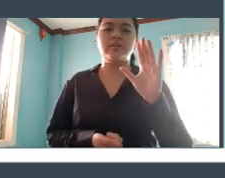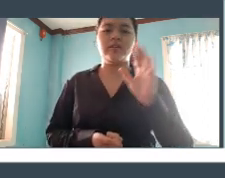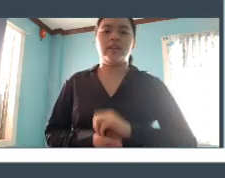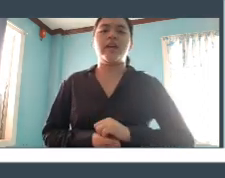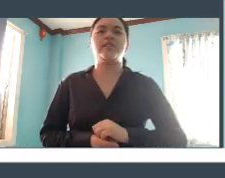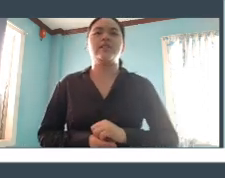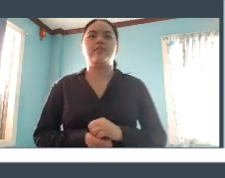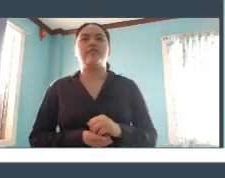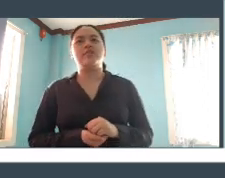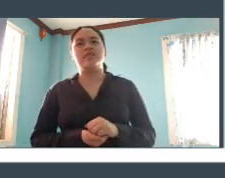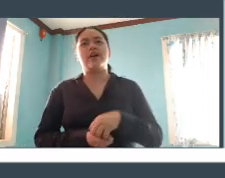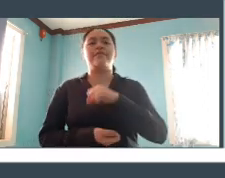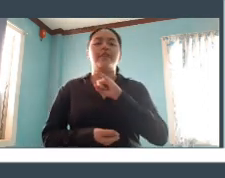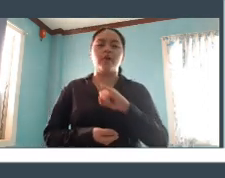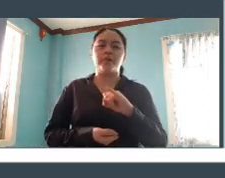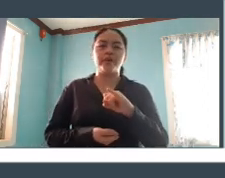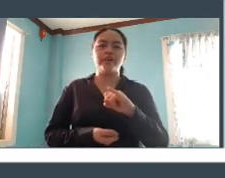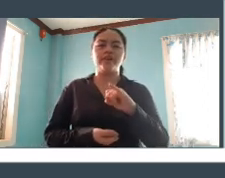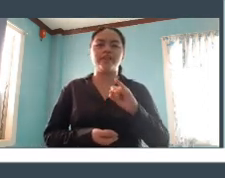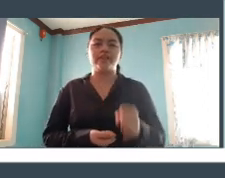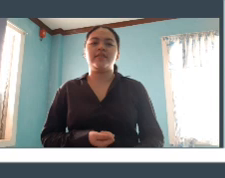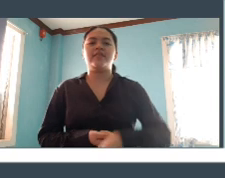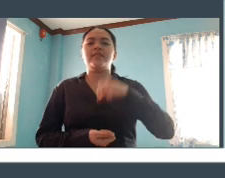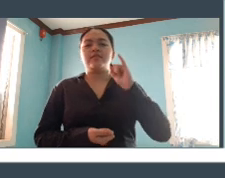angiosperms? Yes, this is the flower,